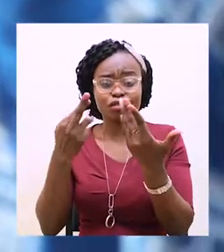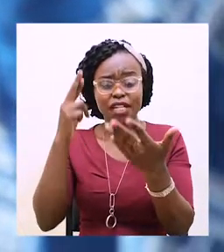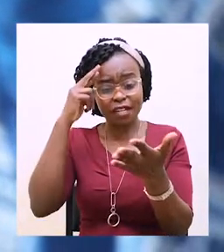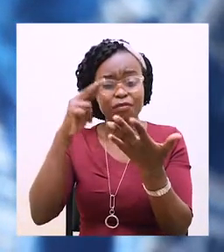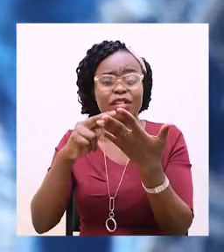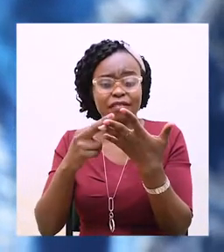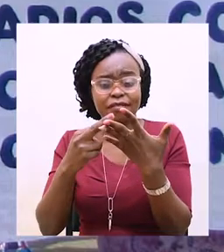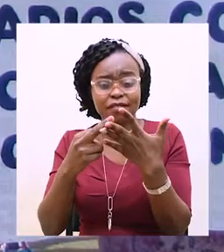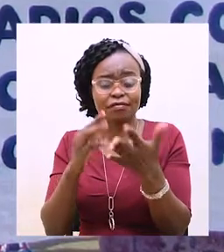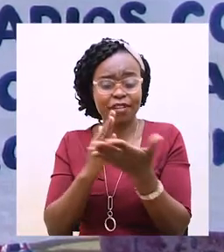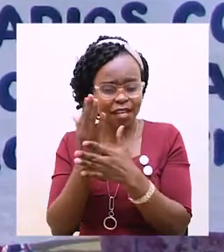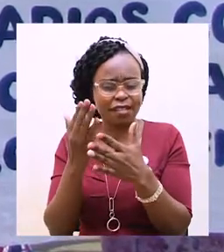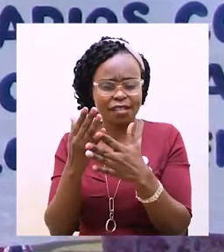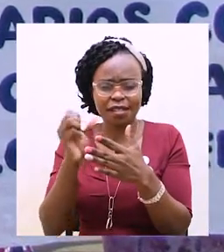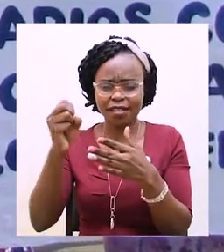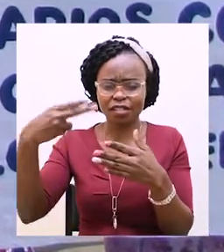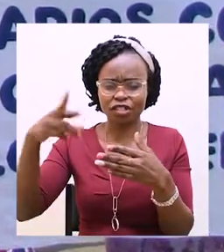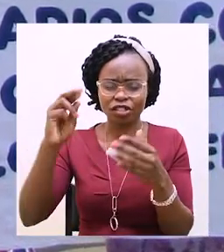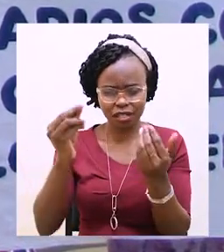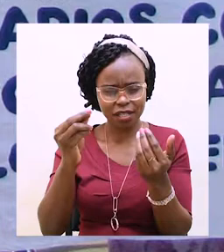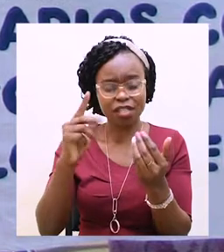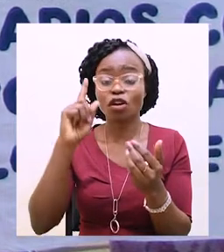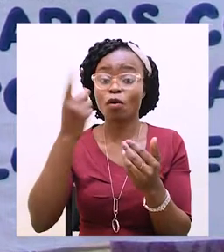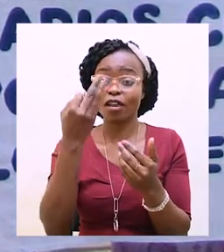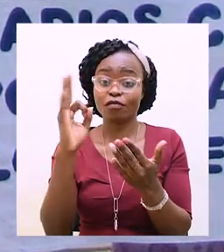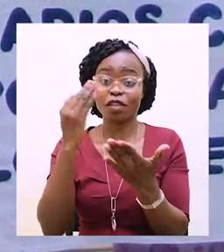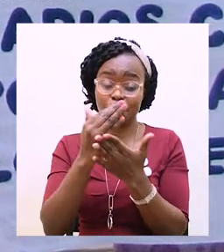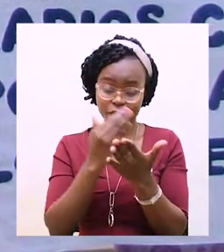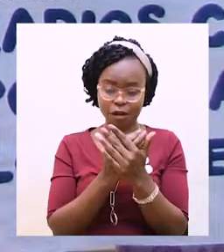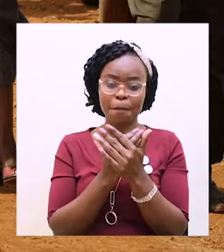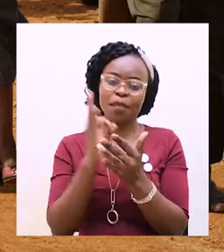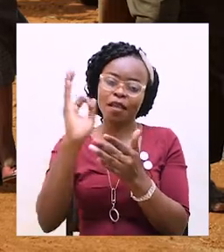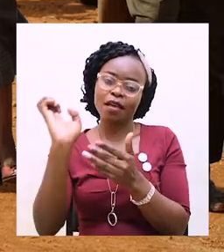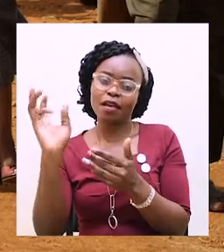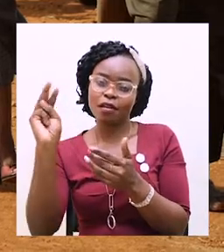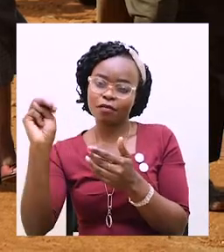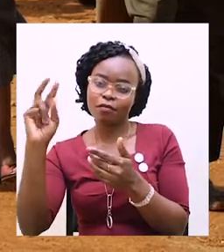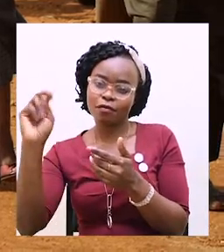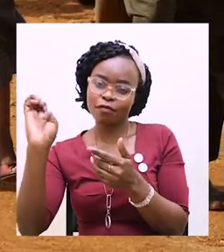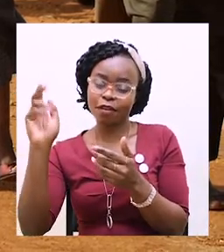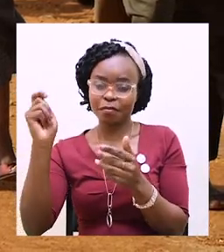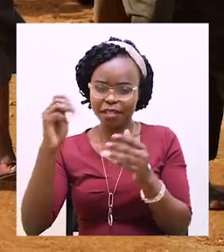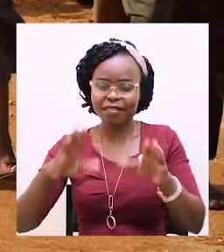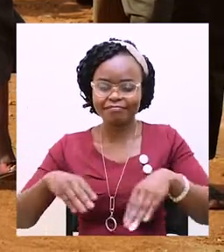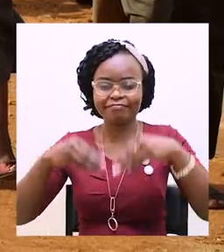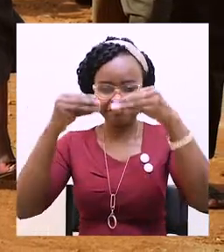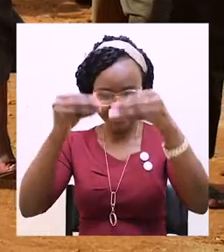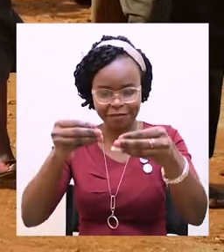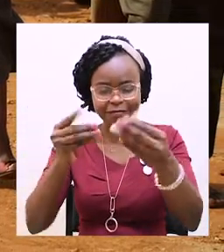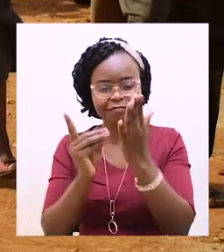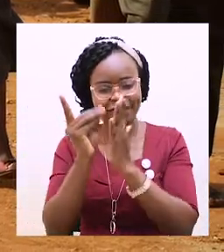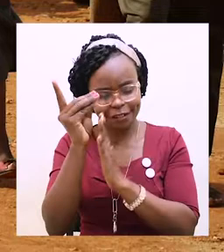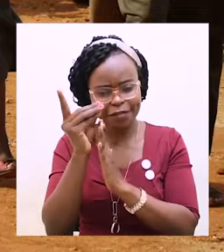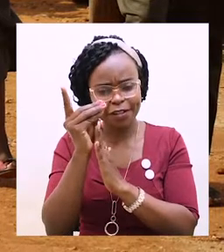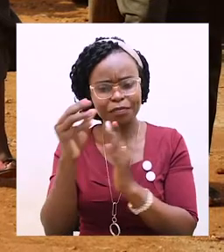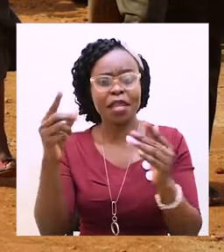Rights, SRHR, is one of those programs. FEMNET developed, adopted, and is implementing a